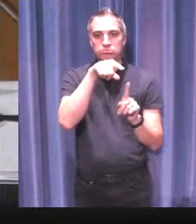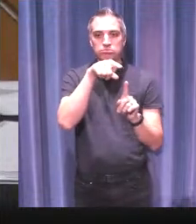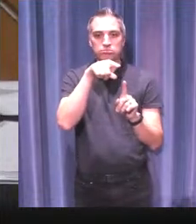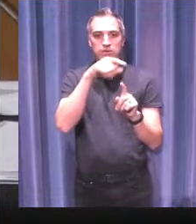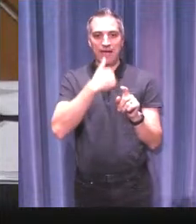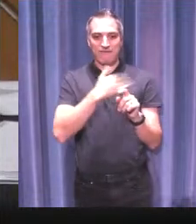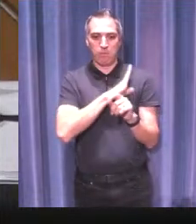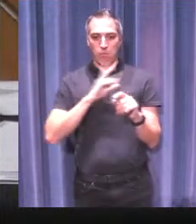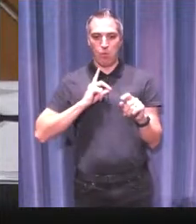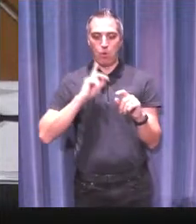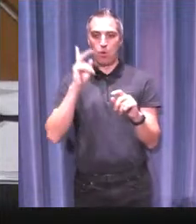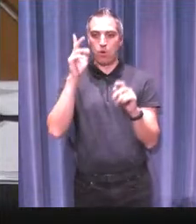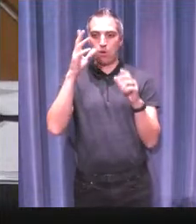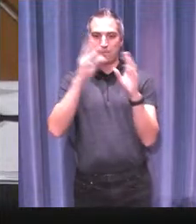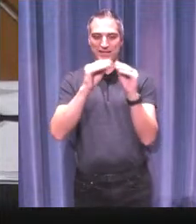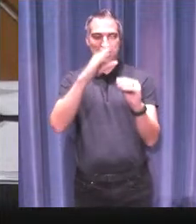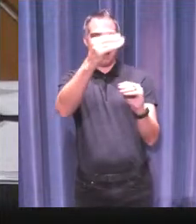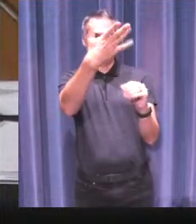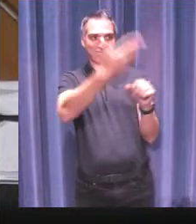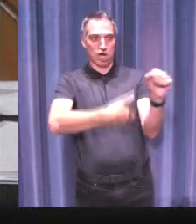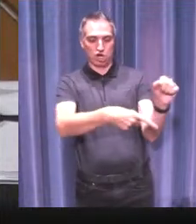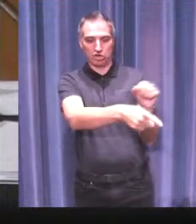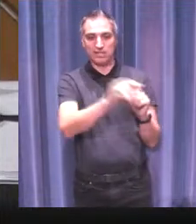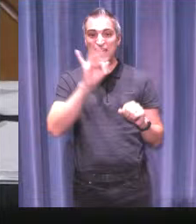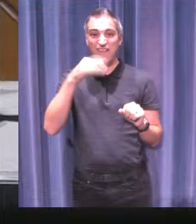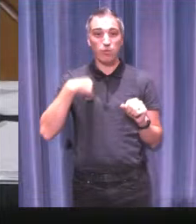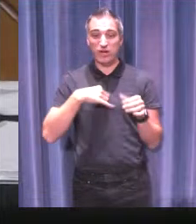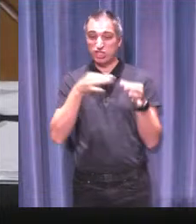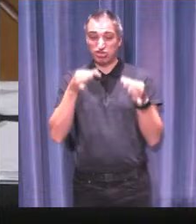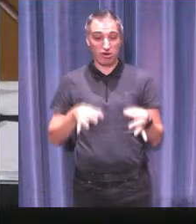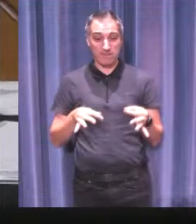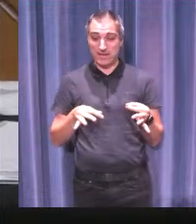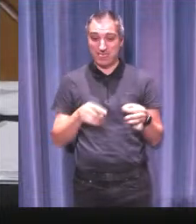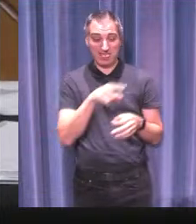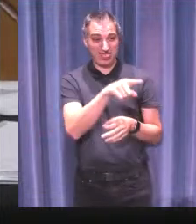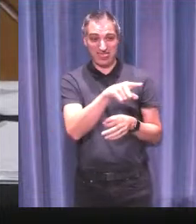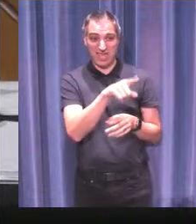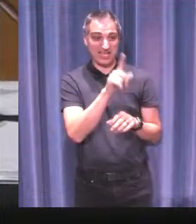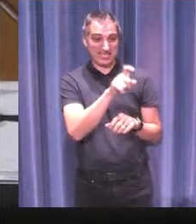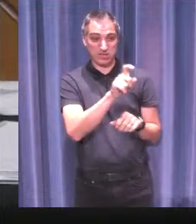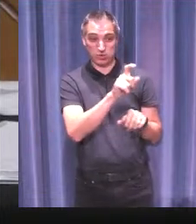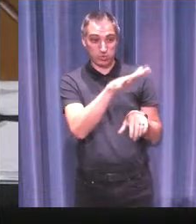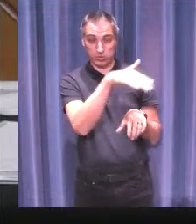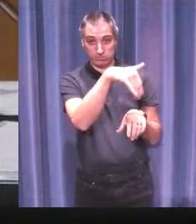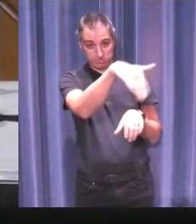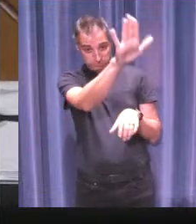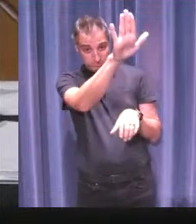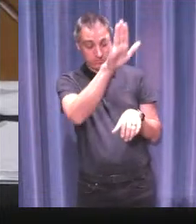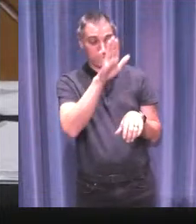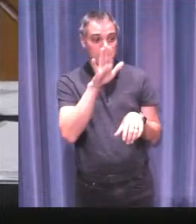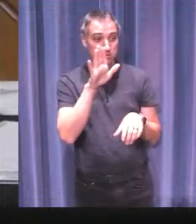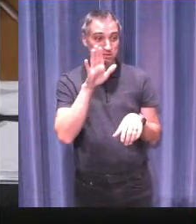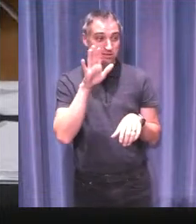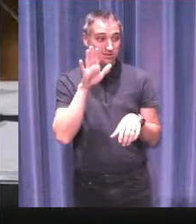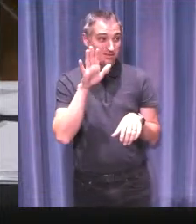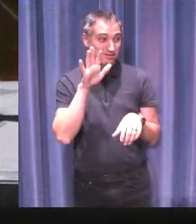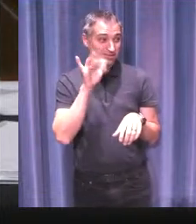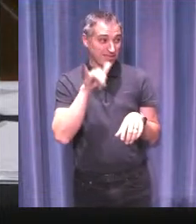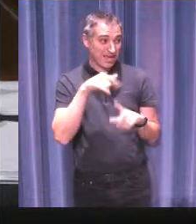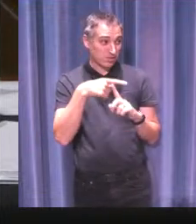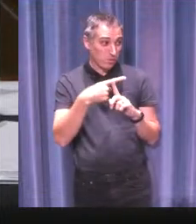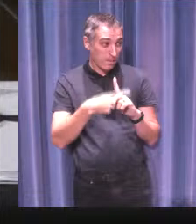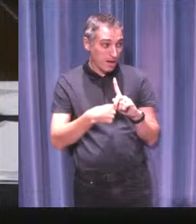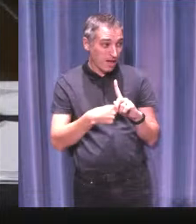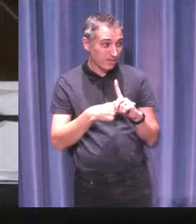if they determine they're leaving or we determine they're leaving. Is that the way we're